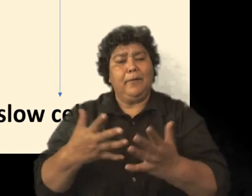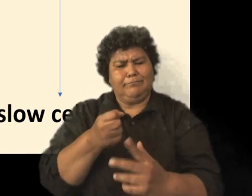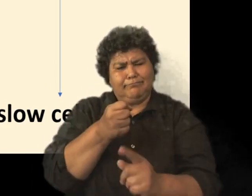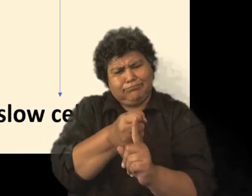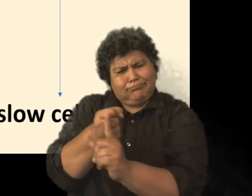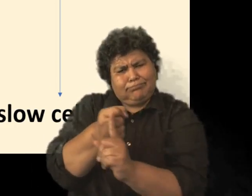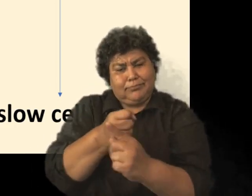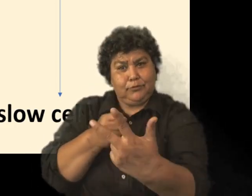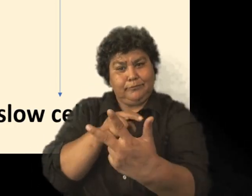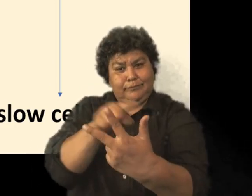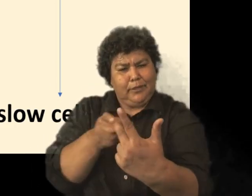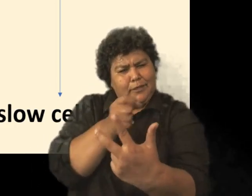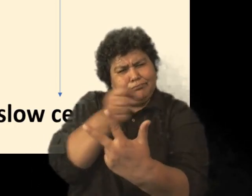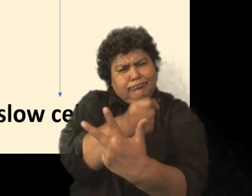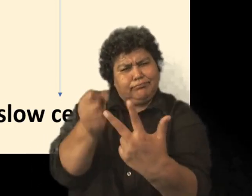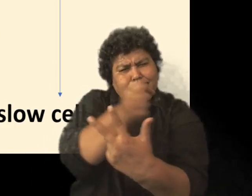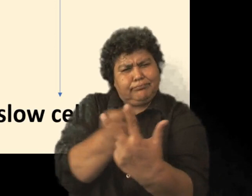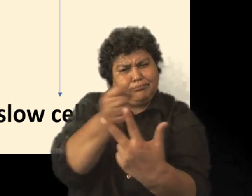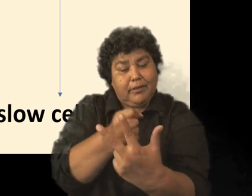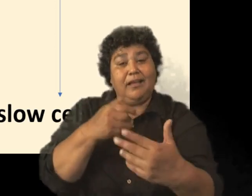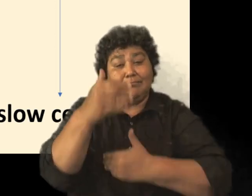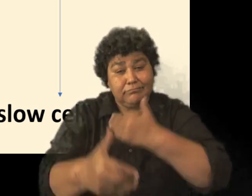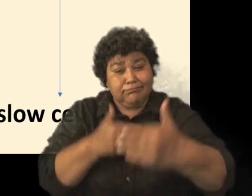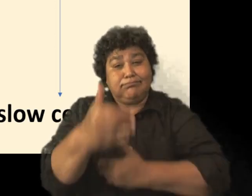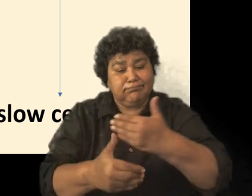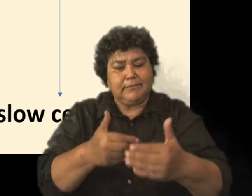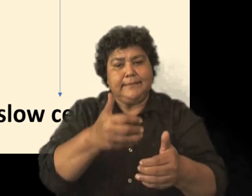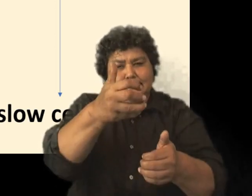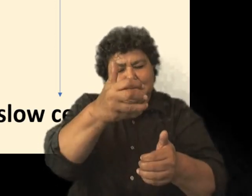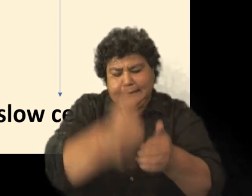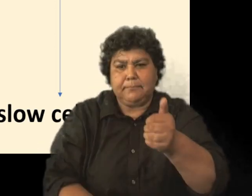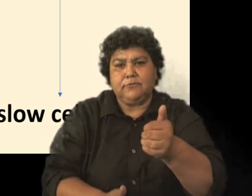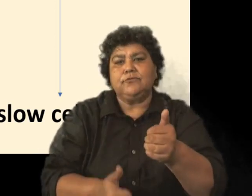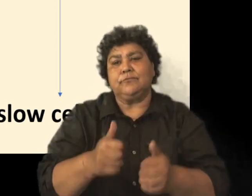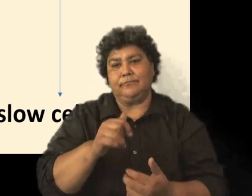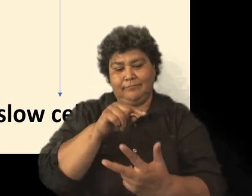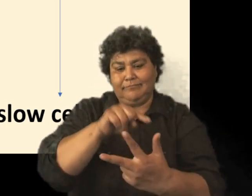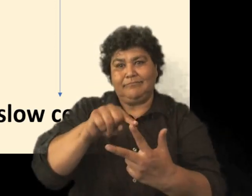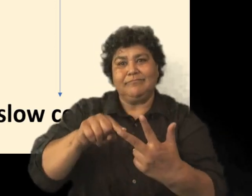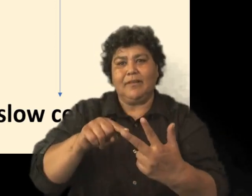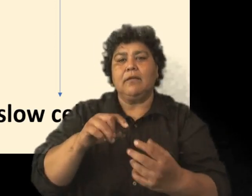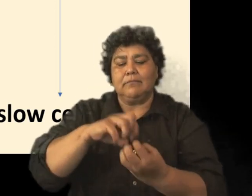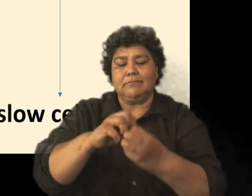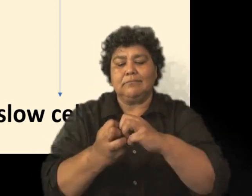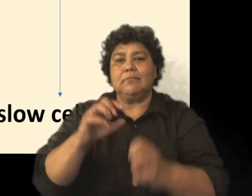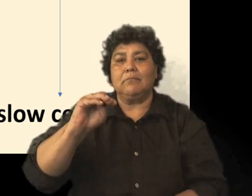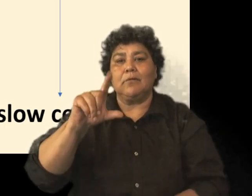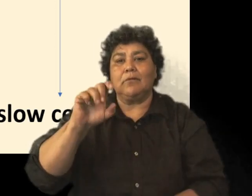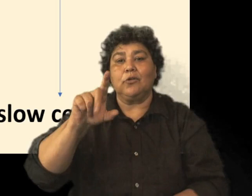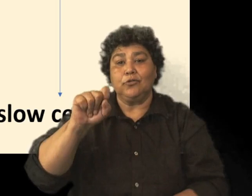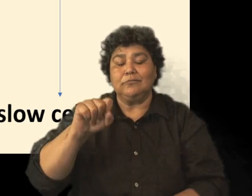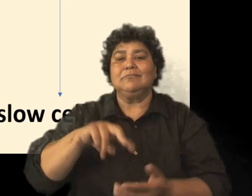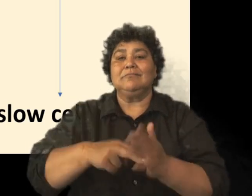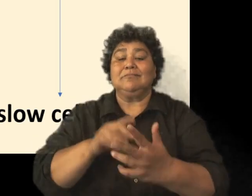constant bombardment, and this gradually causes such severe damage to the molecules that they